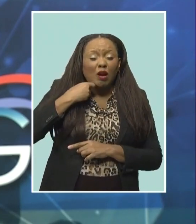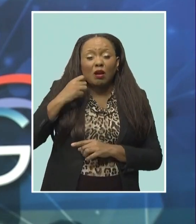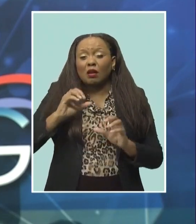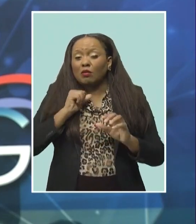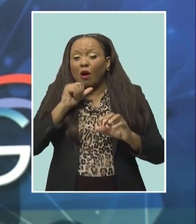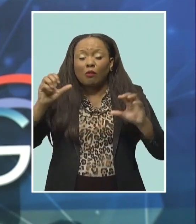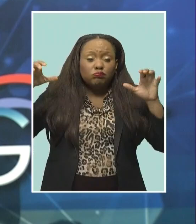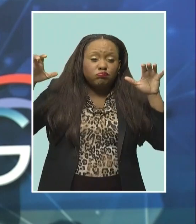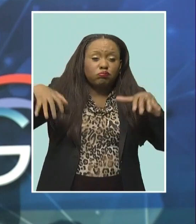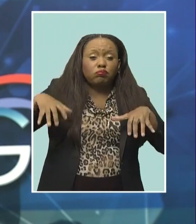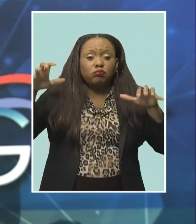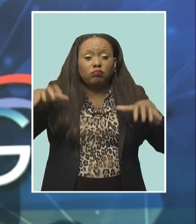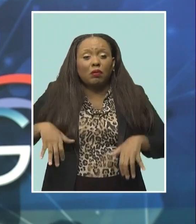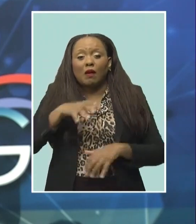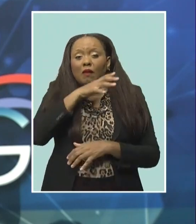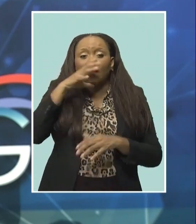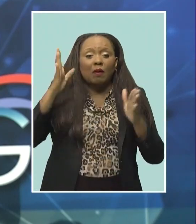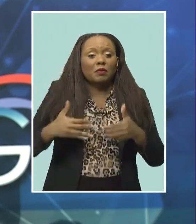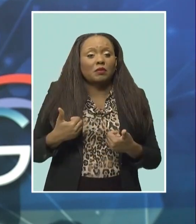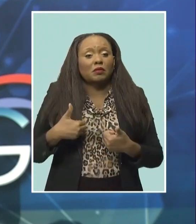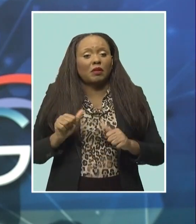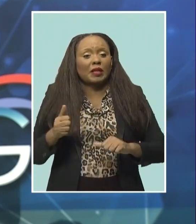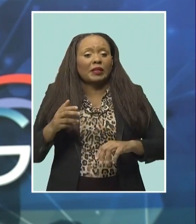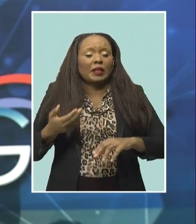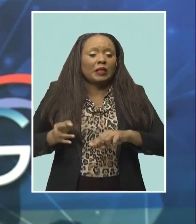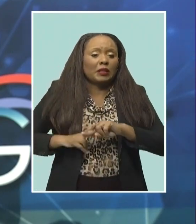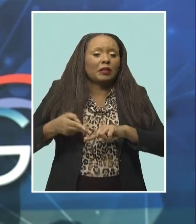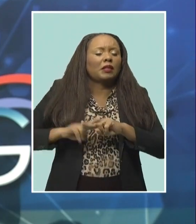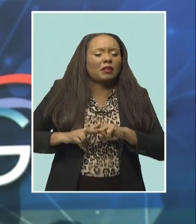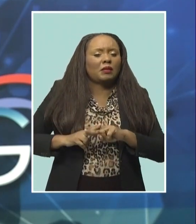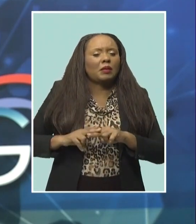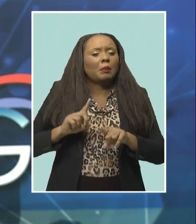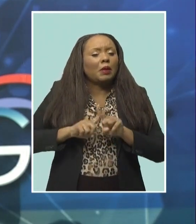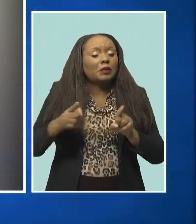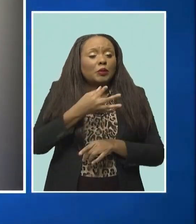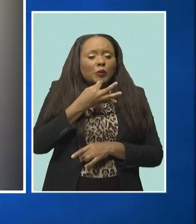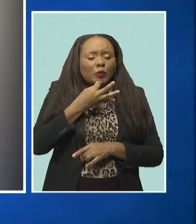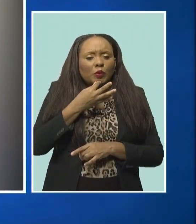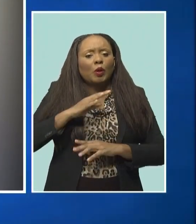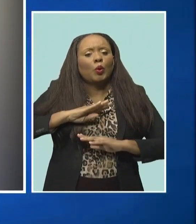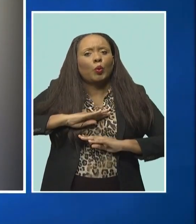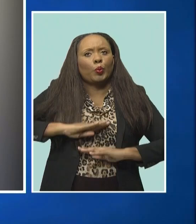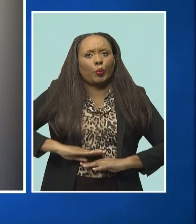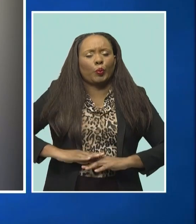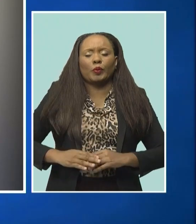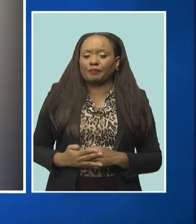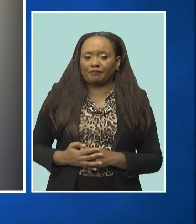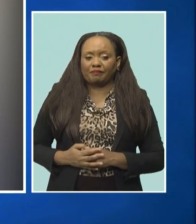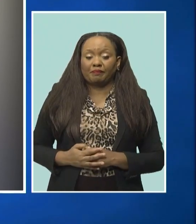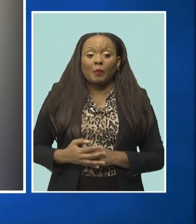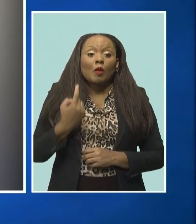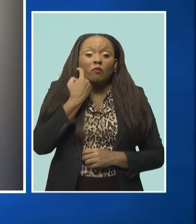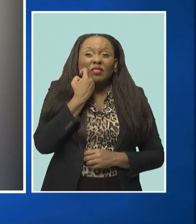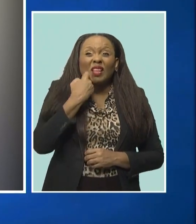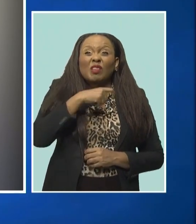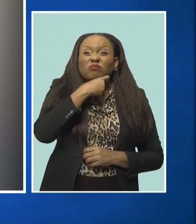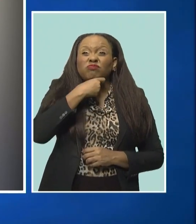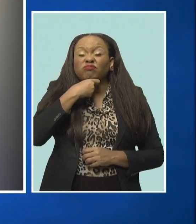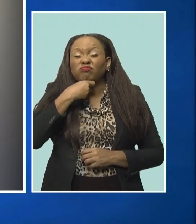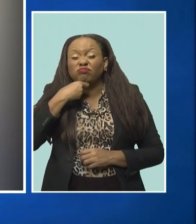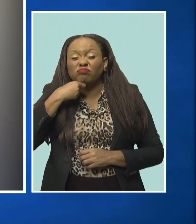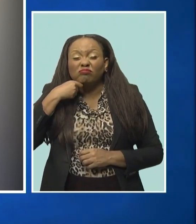necessary life skills, the opportunity to learn, enhance their skills, and develop their full potential. We have so much